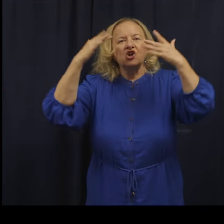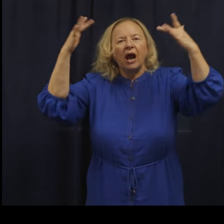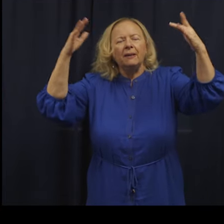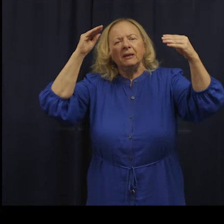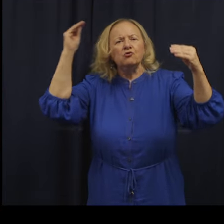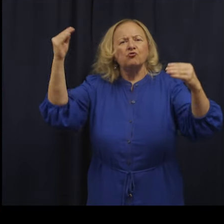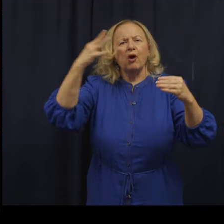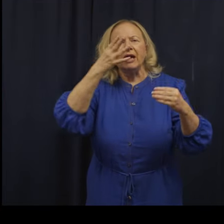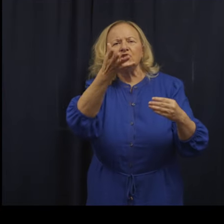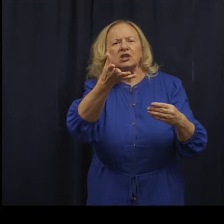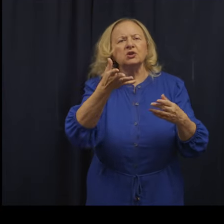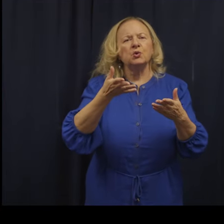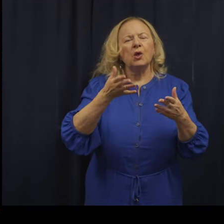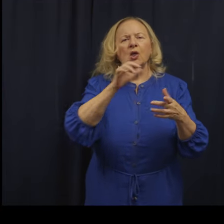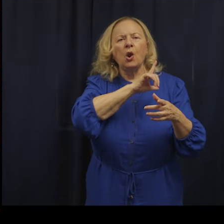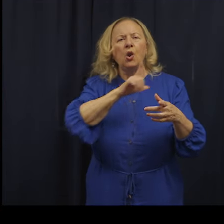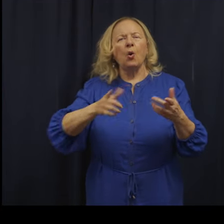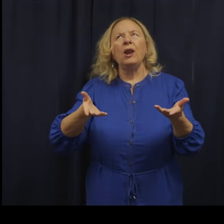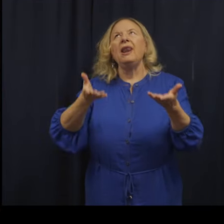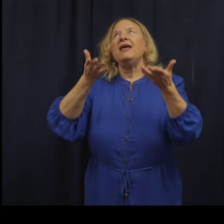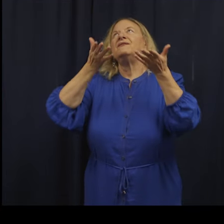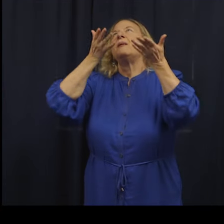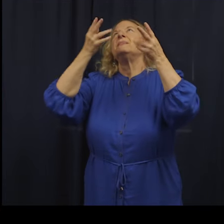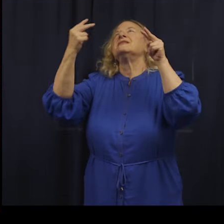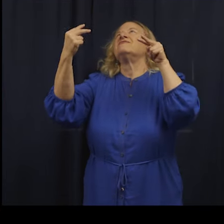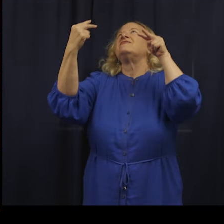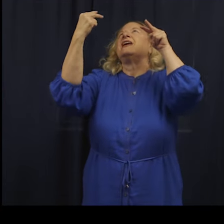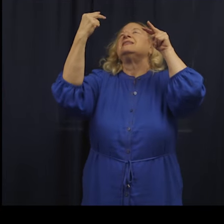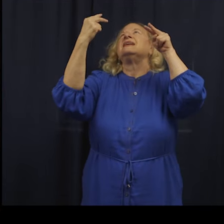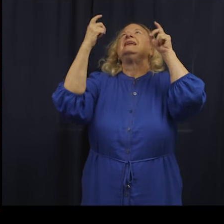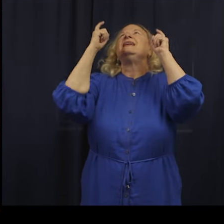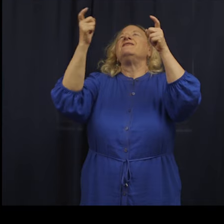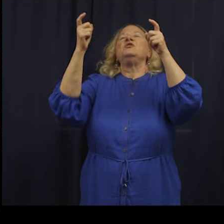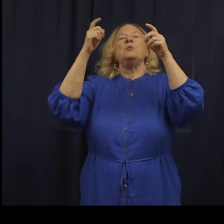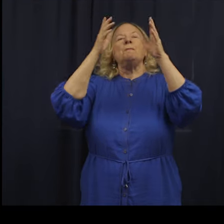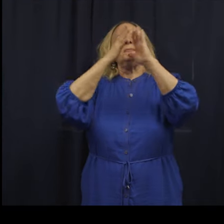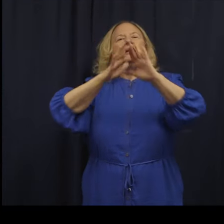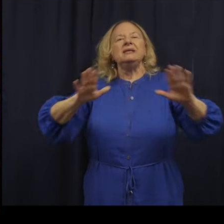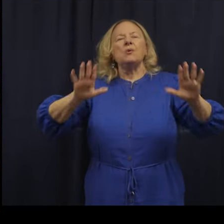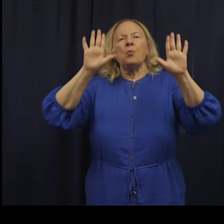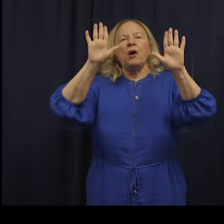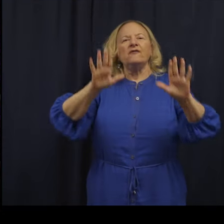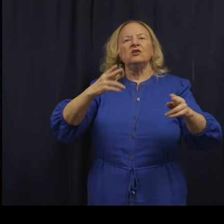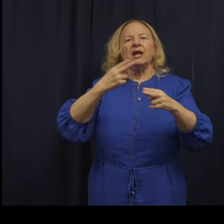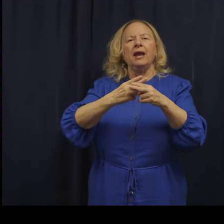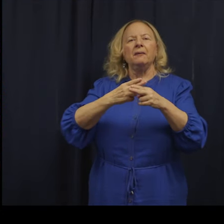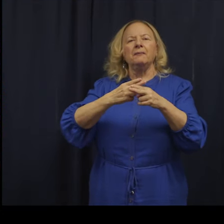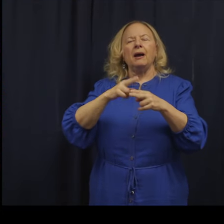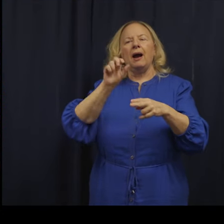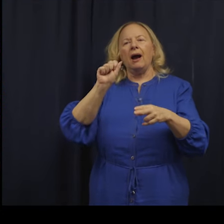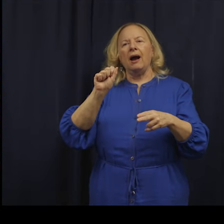you and be gracious to you. The Lord lift up his countenance upon you and give you peace. In that most wonderful name,